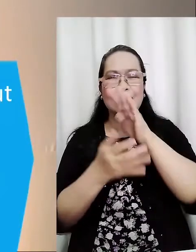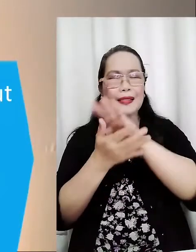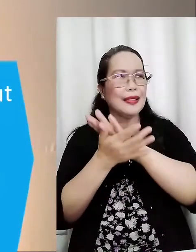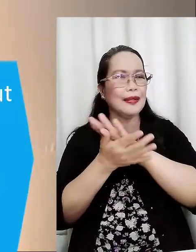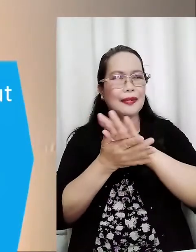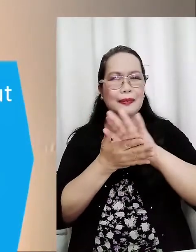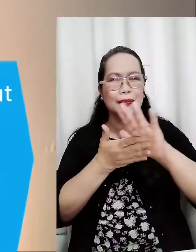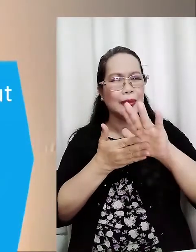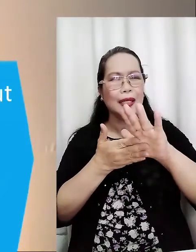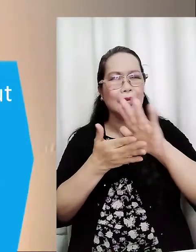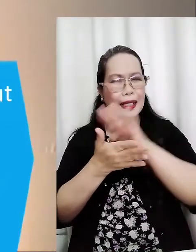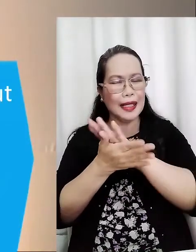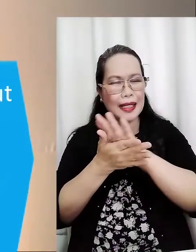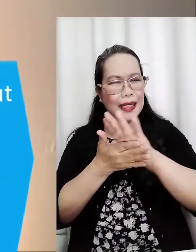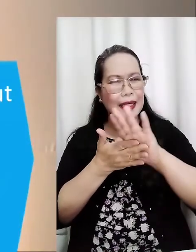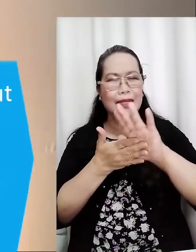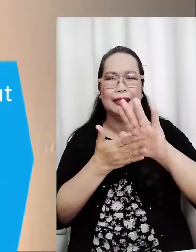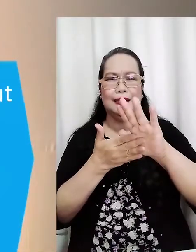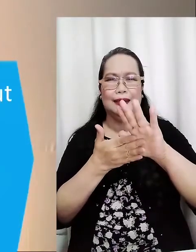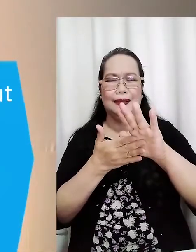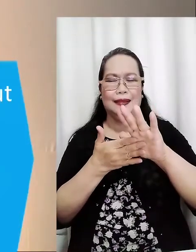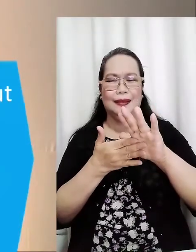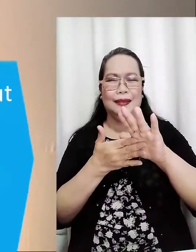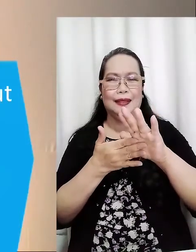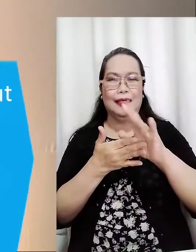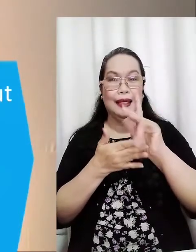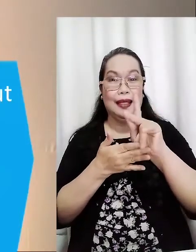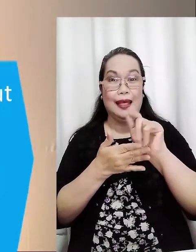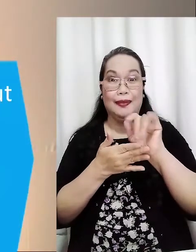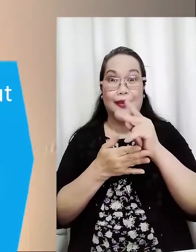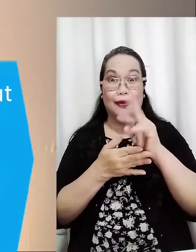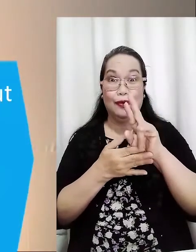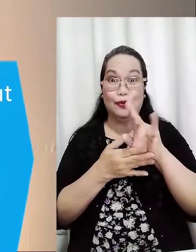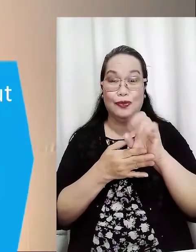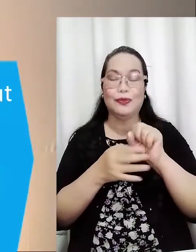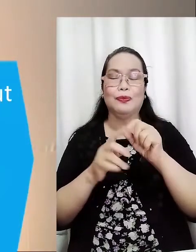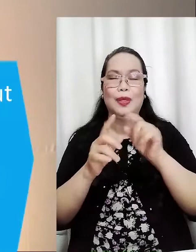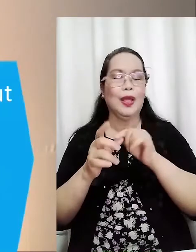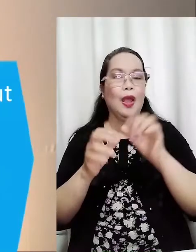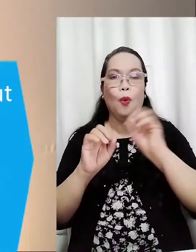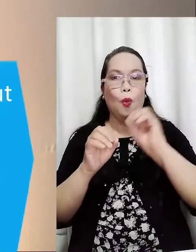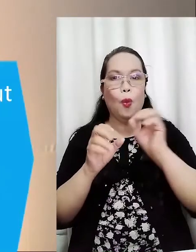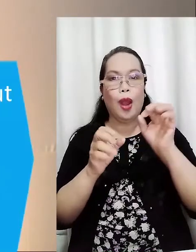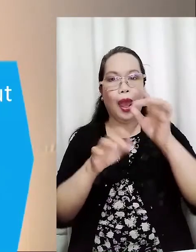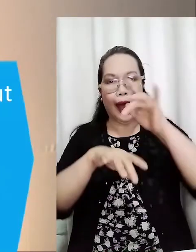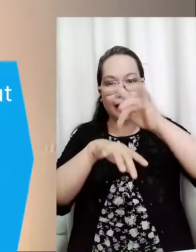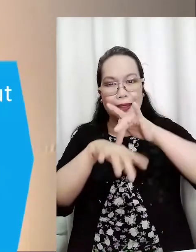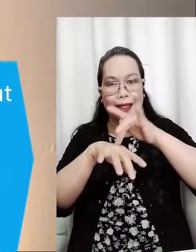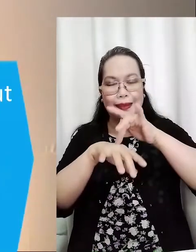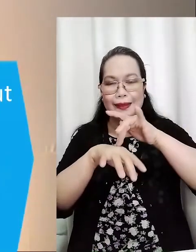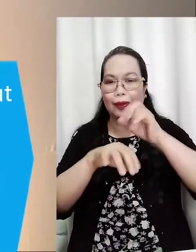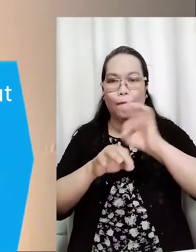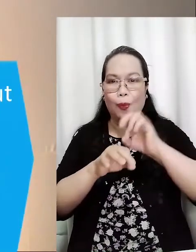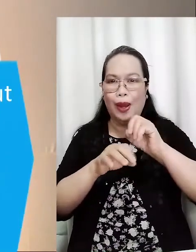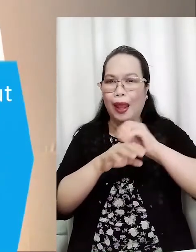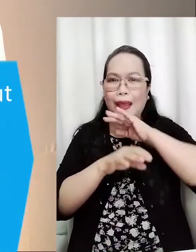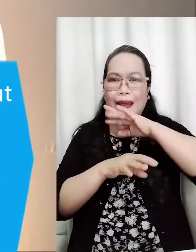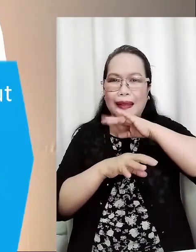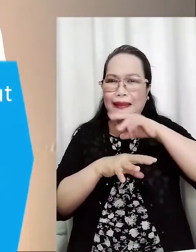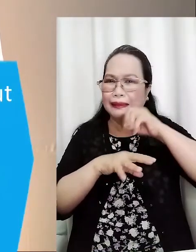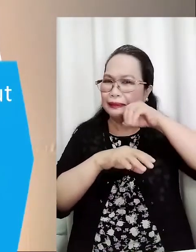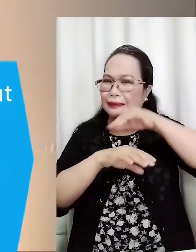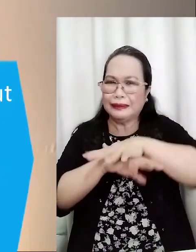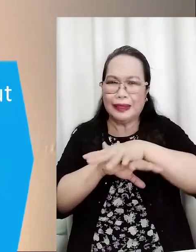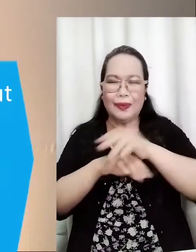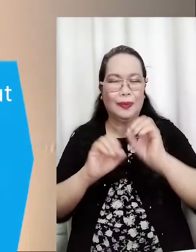separated, hence it is clean. And because it is unmixed without undesirable